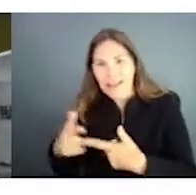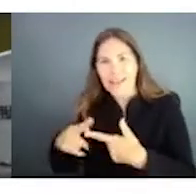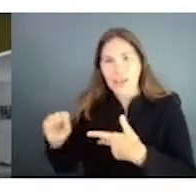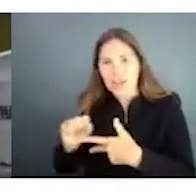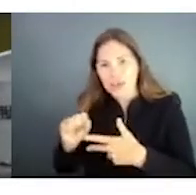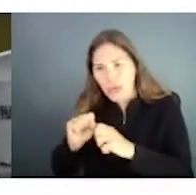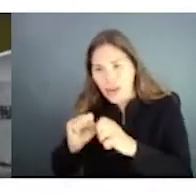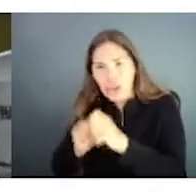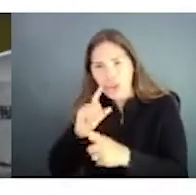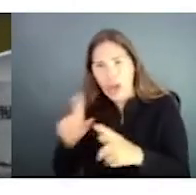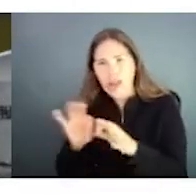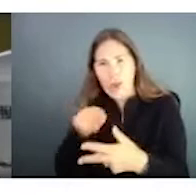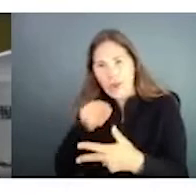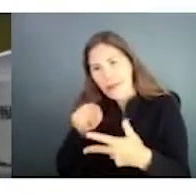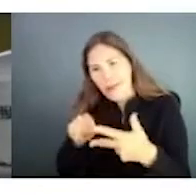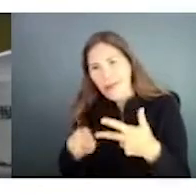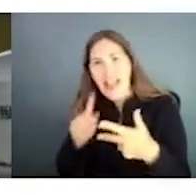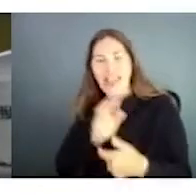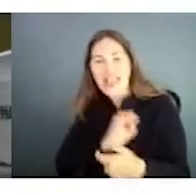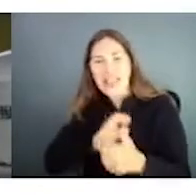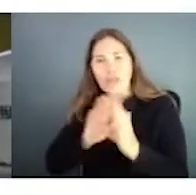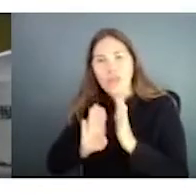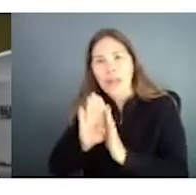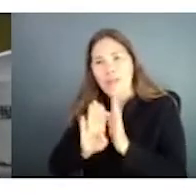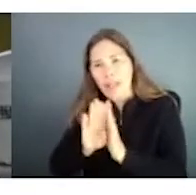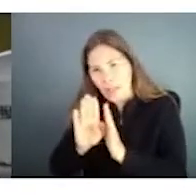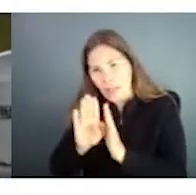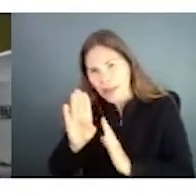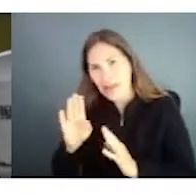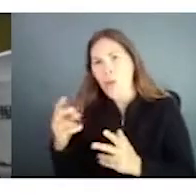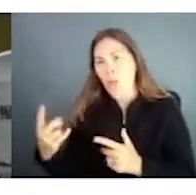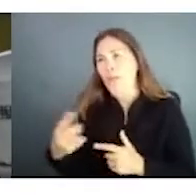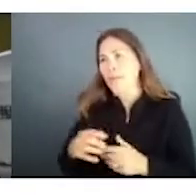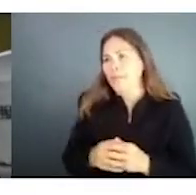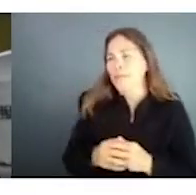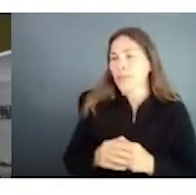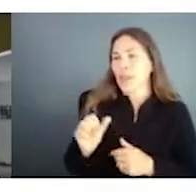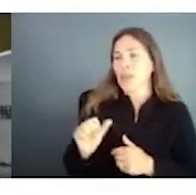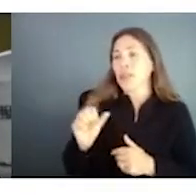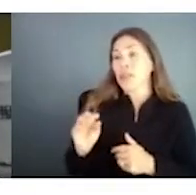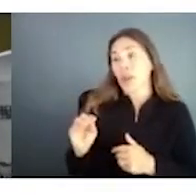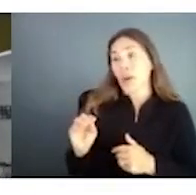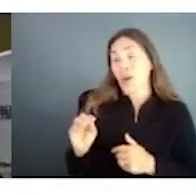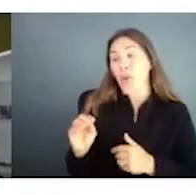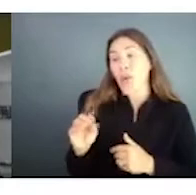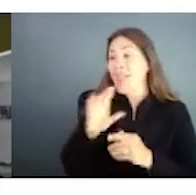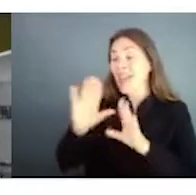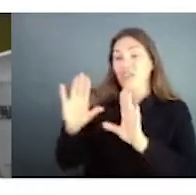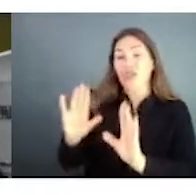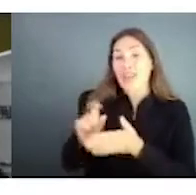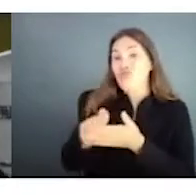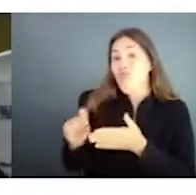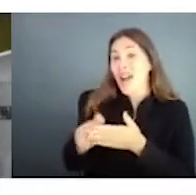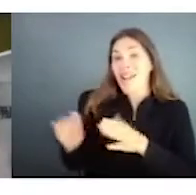important thing. And the character development one. So great writing activities.